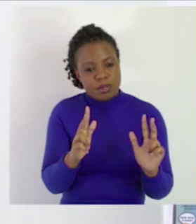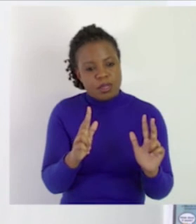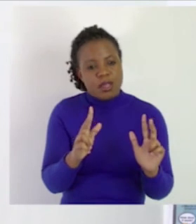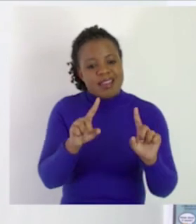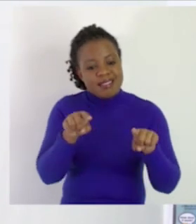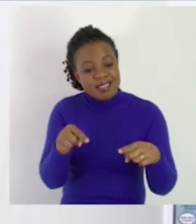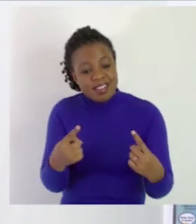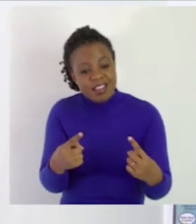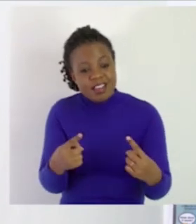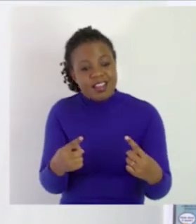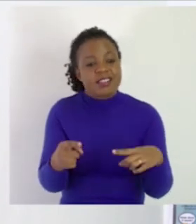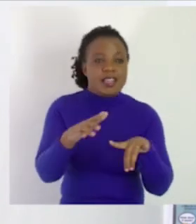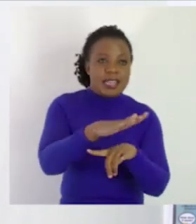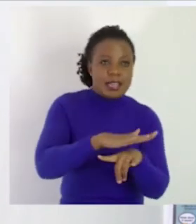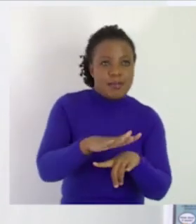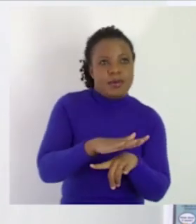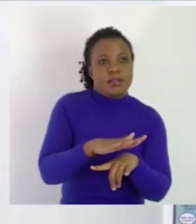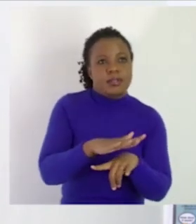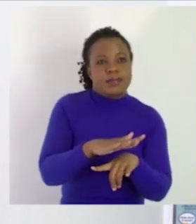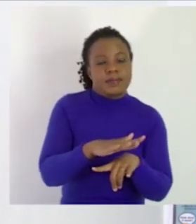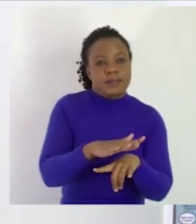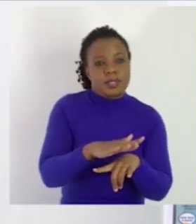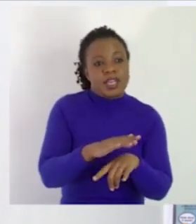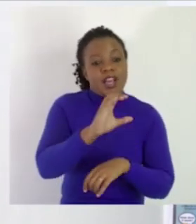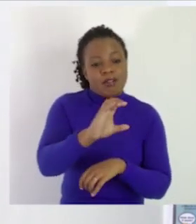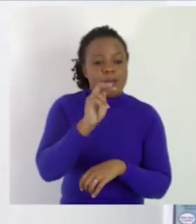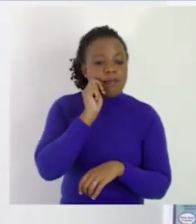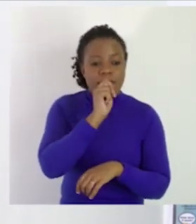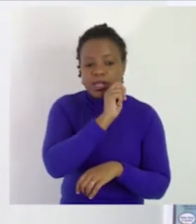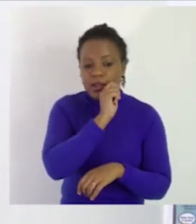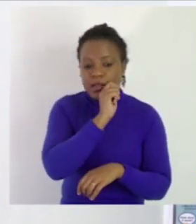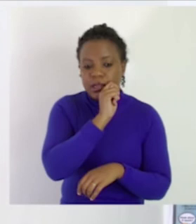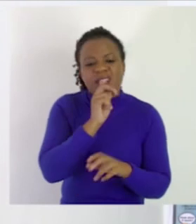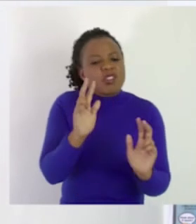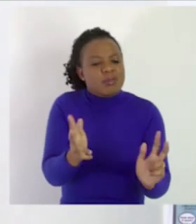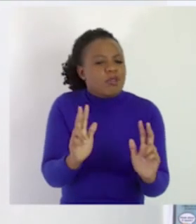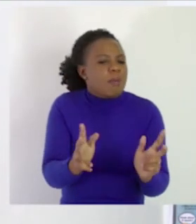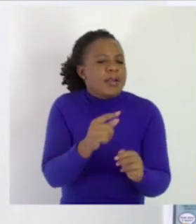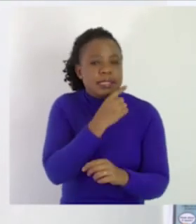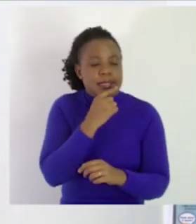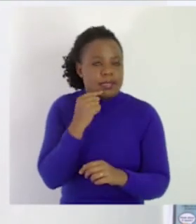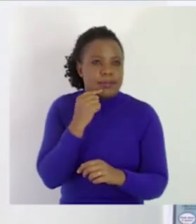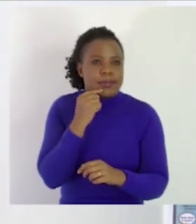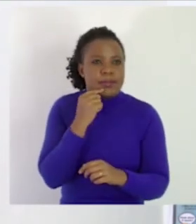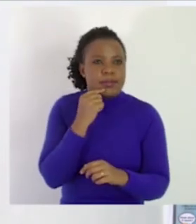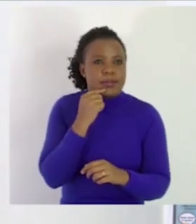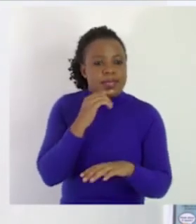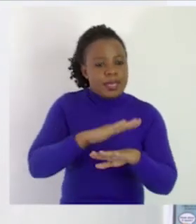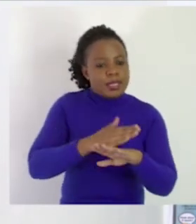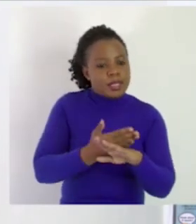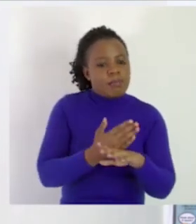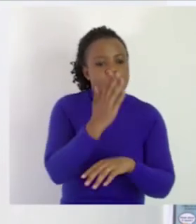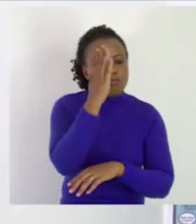things around us, including animals. And the common nouns are just general names like a